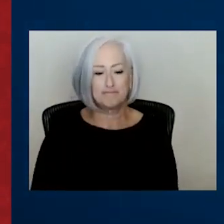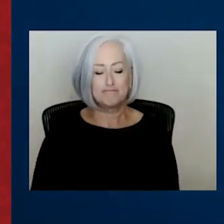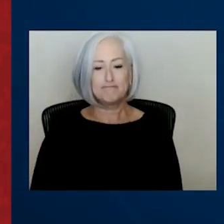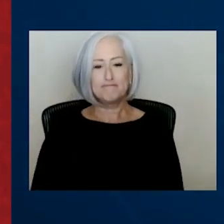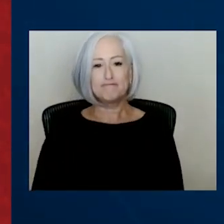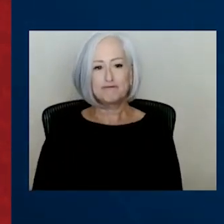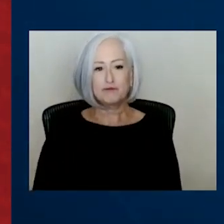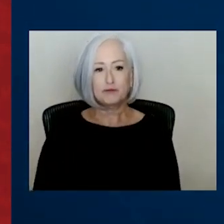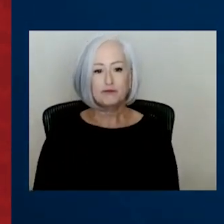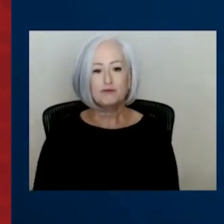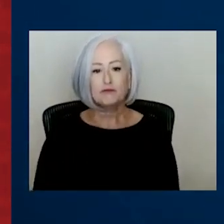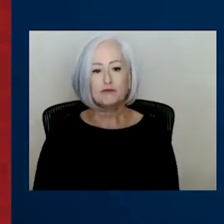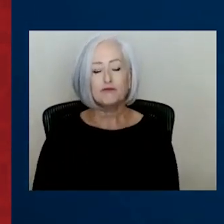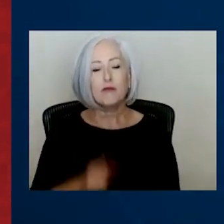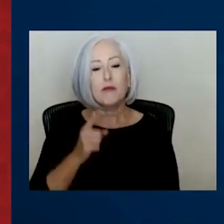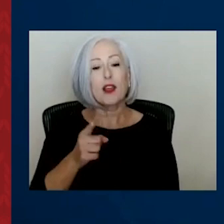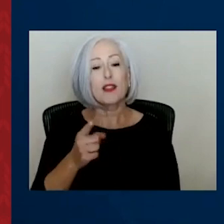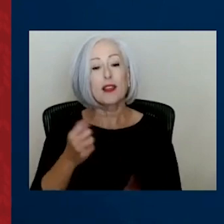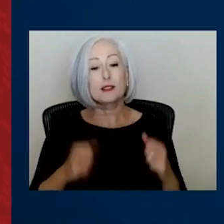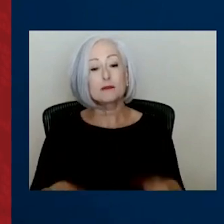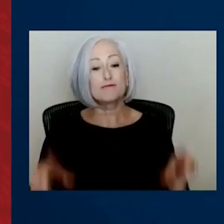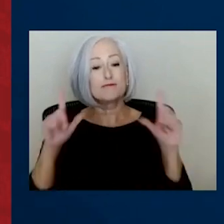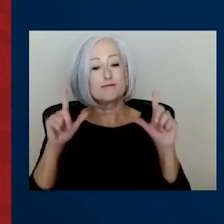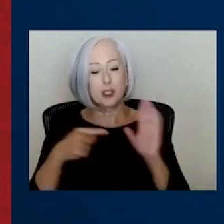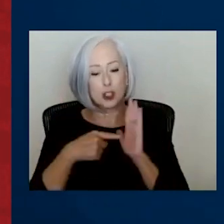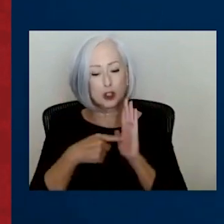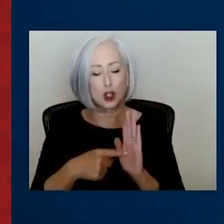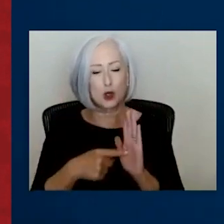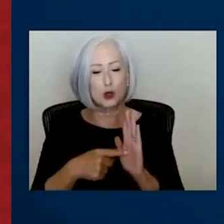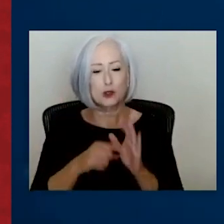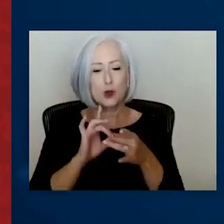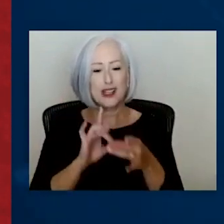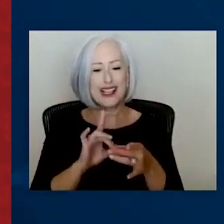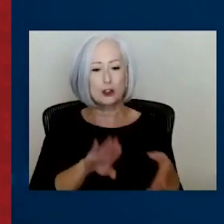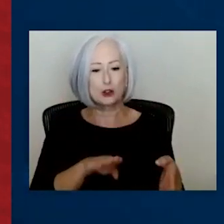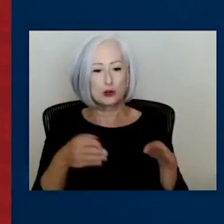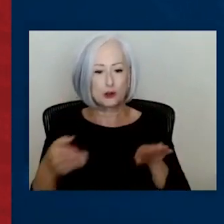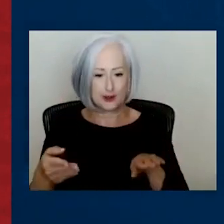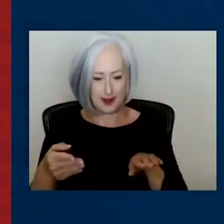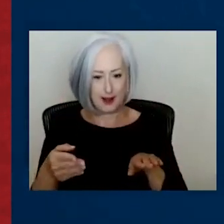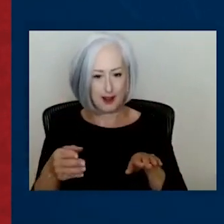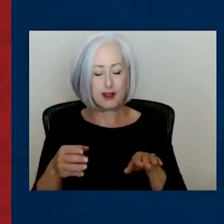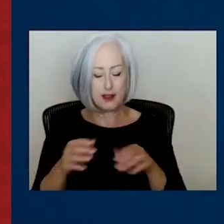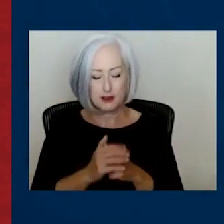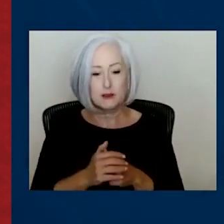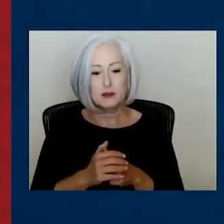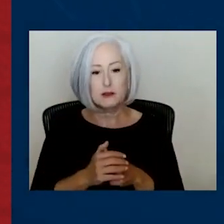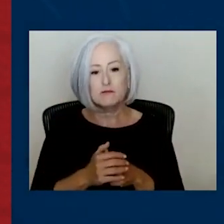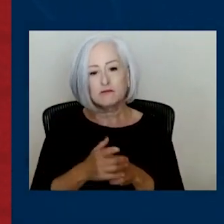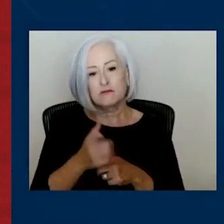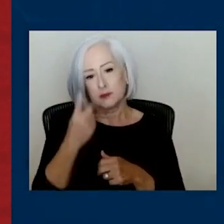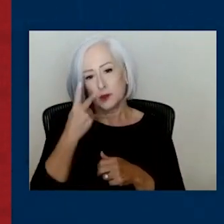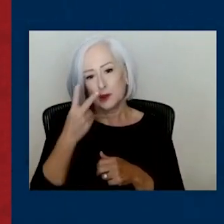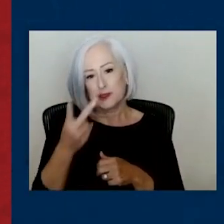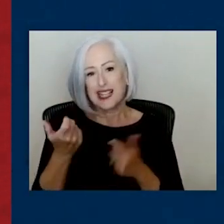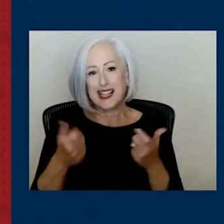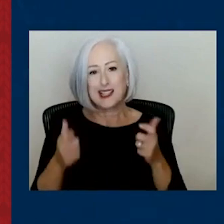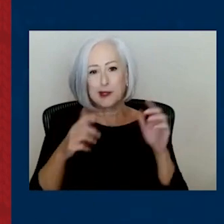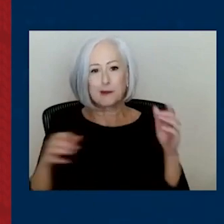And this just talks a little bit more about the deaths and things like that we talked about just a moment ago. It just makes it a little larger scale to see. We go to the next